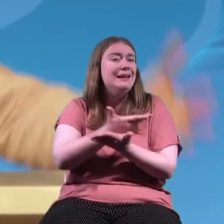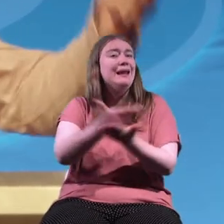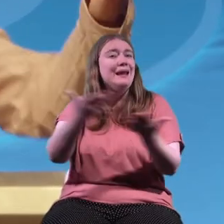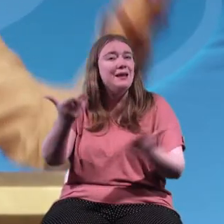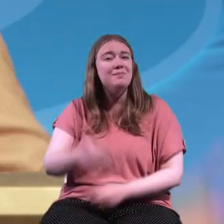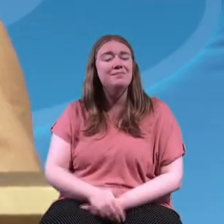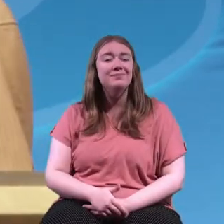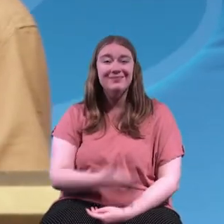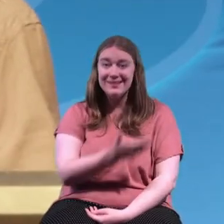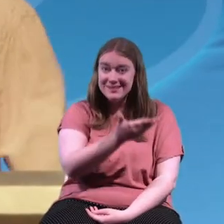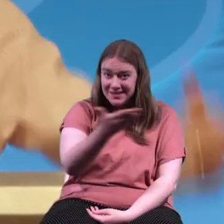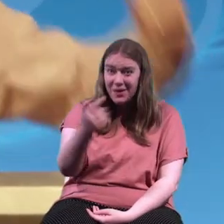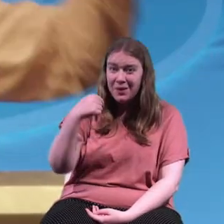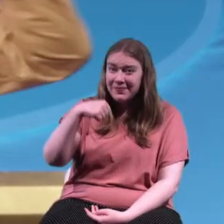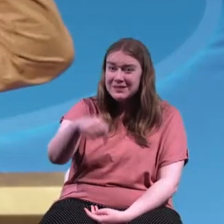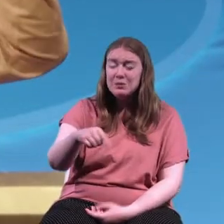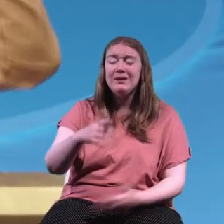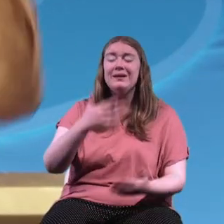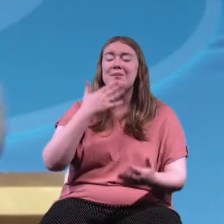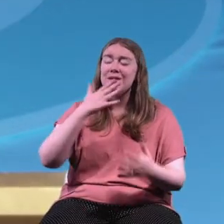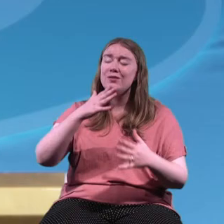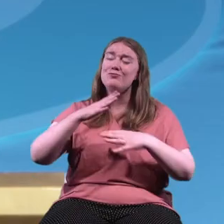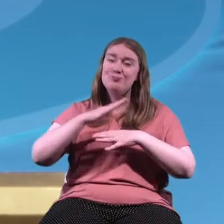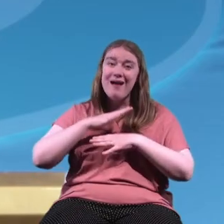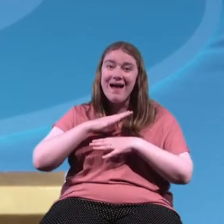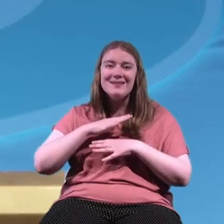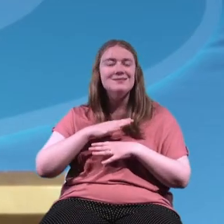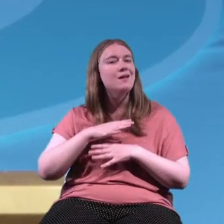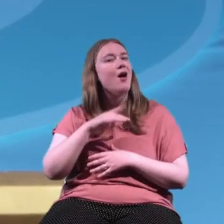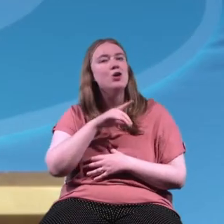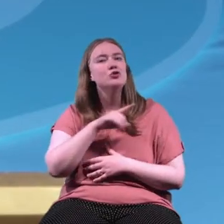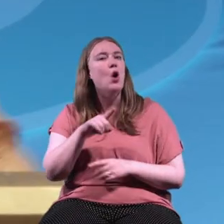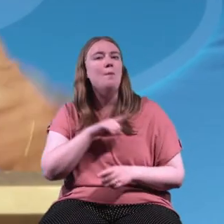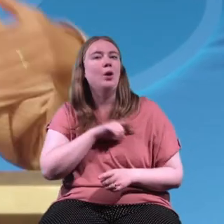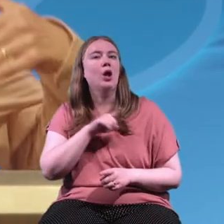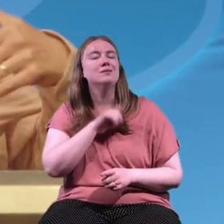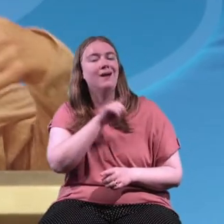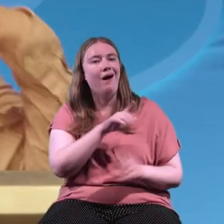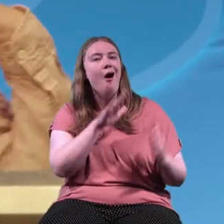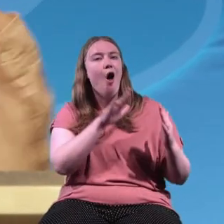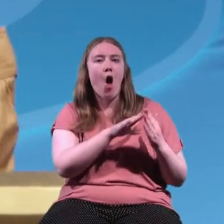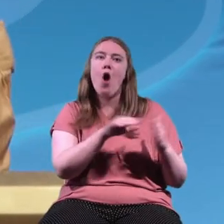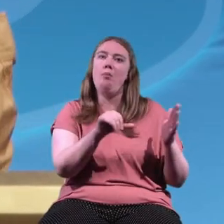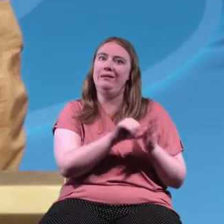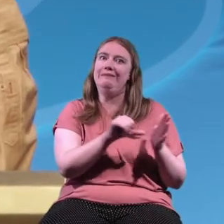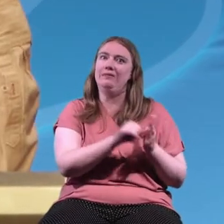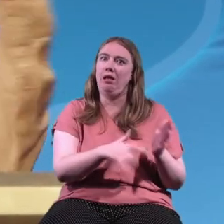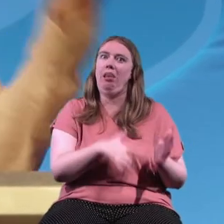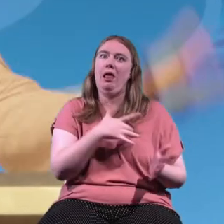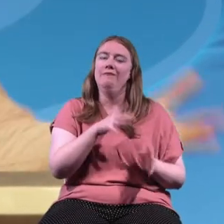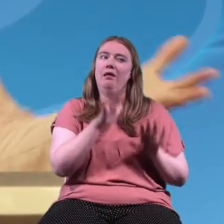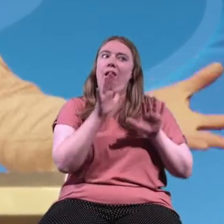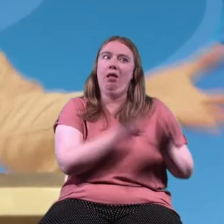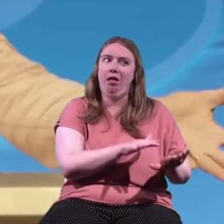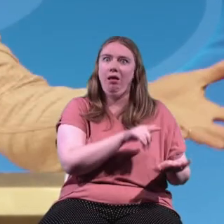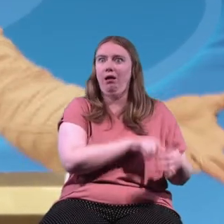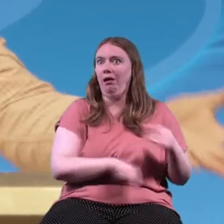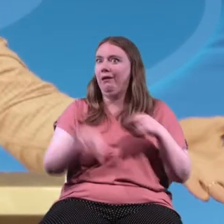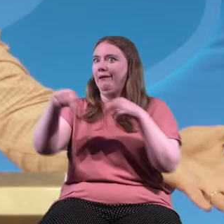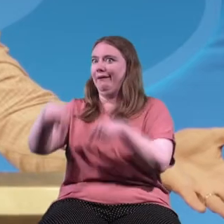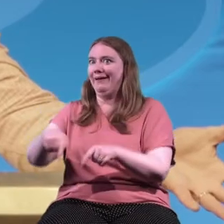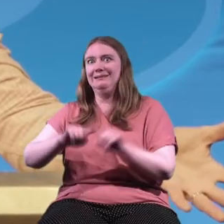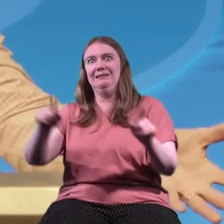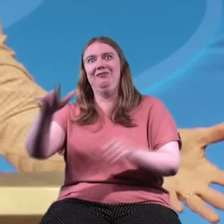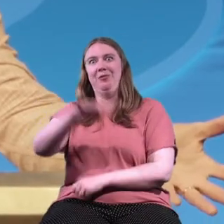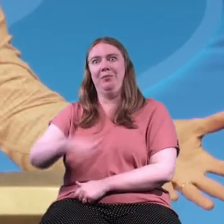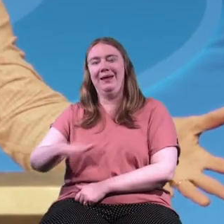This week, rest. Rest not because you've left your problems behind for a week. Rest because you are leaving your problems in